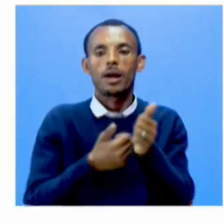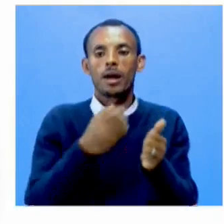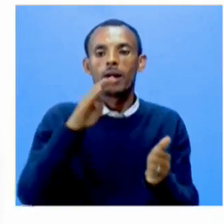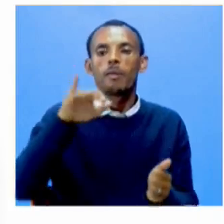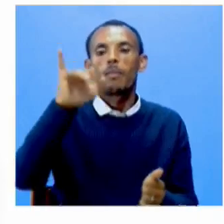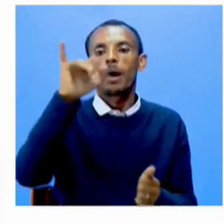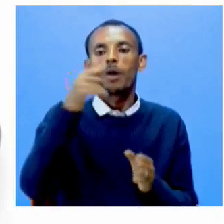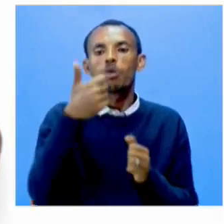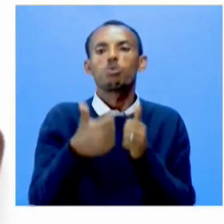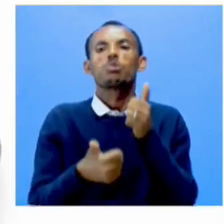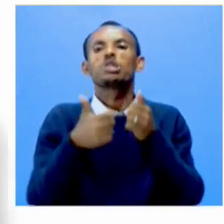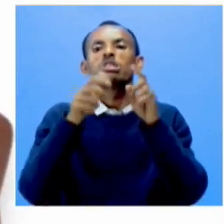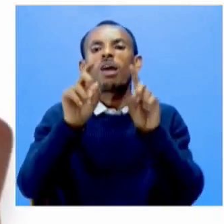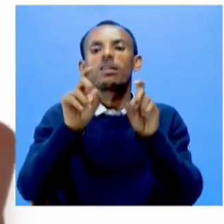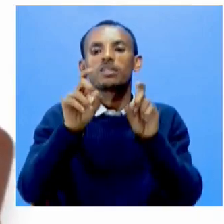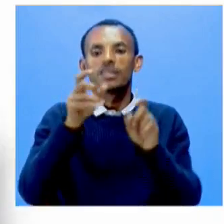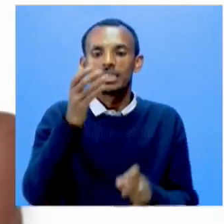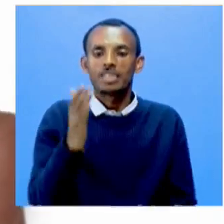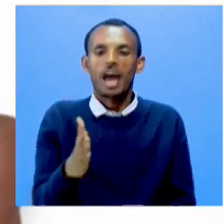test side